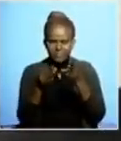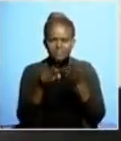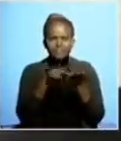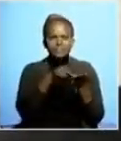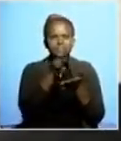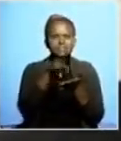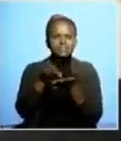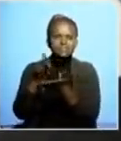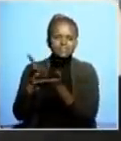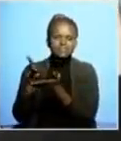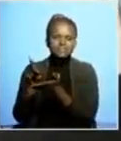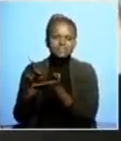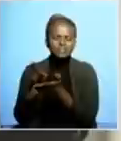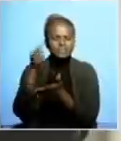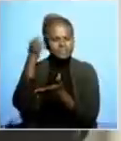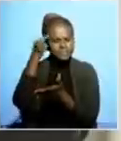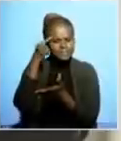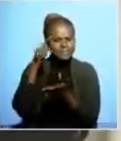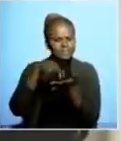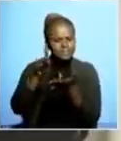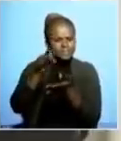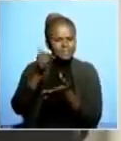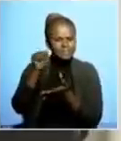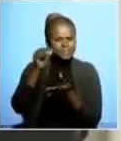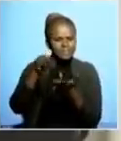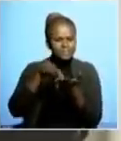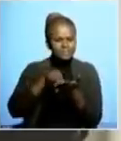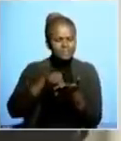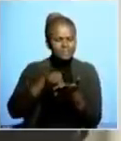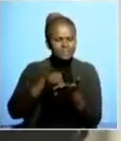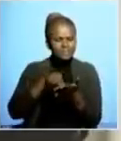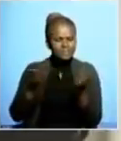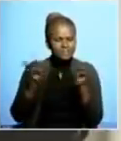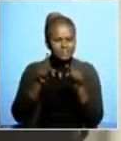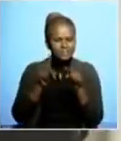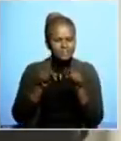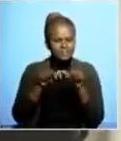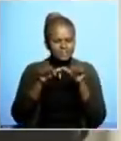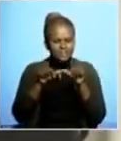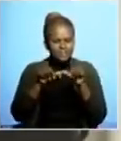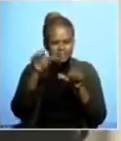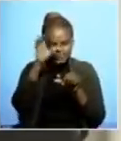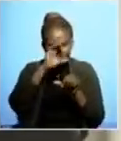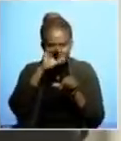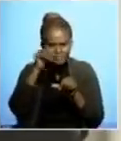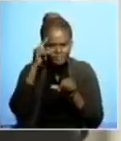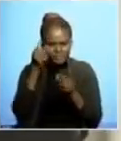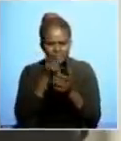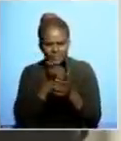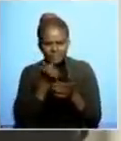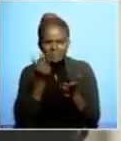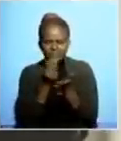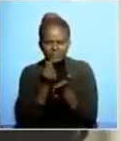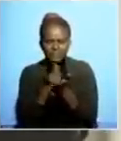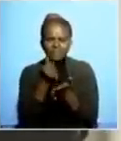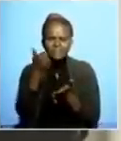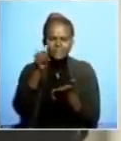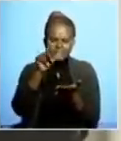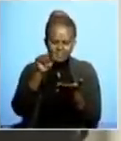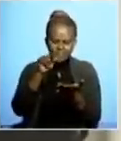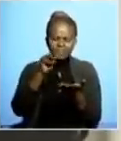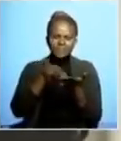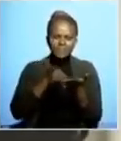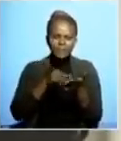charges. Government pays $10 million. When it hasn't, it's still looking for $10 million to make 20 million down payment, advance